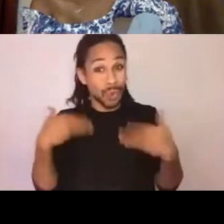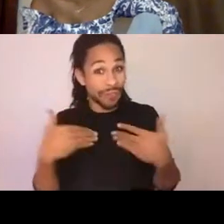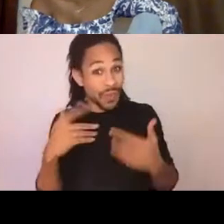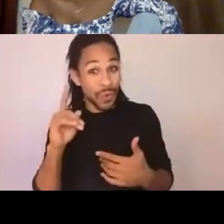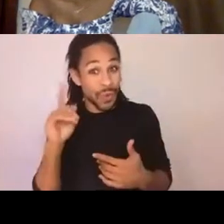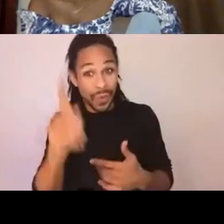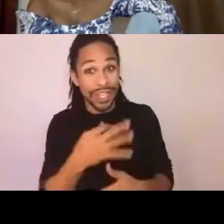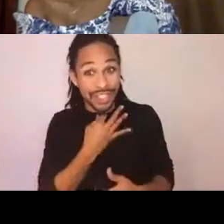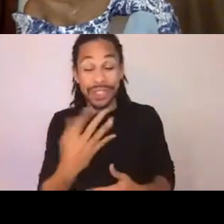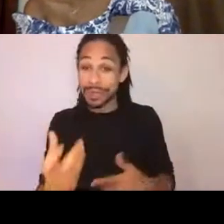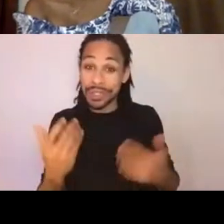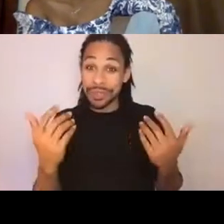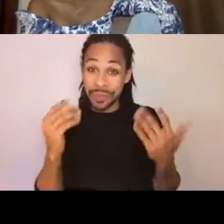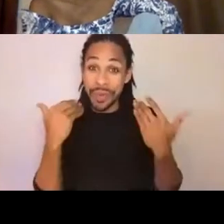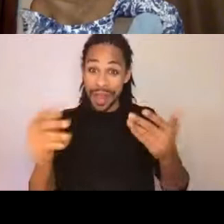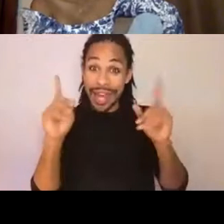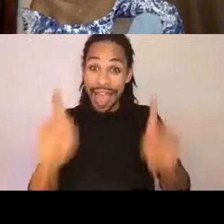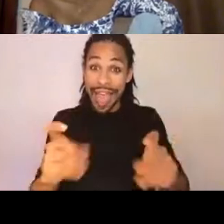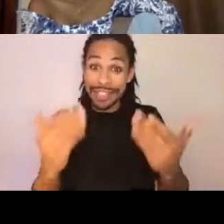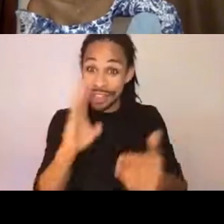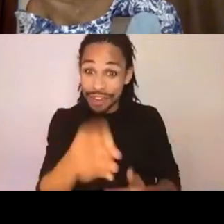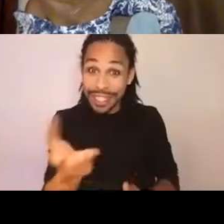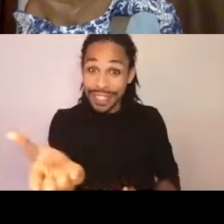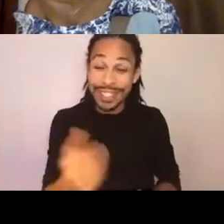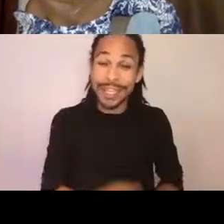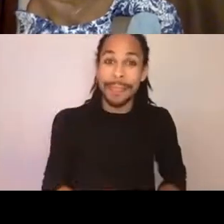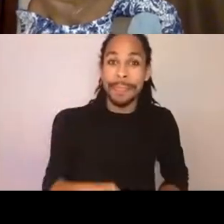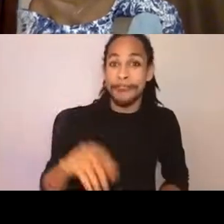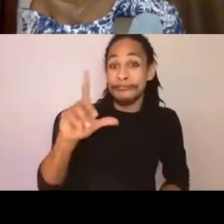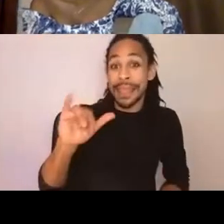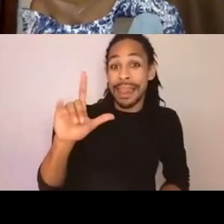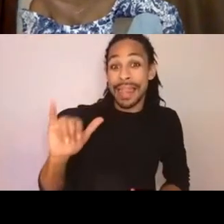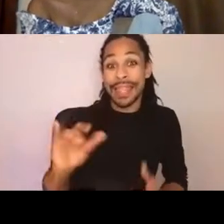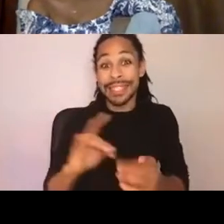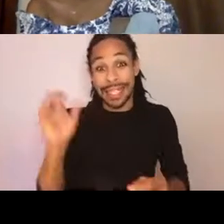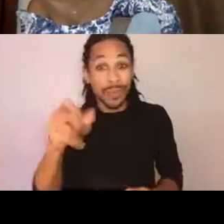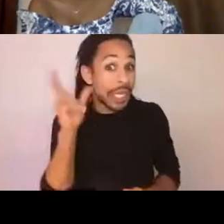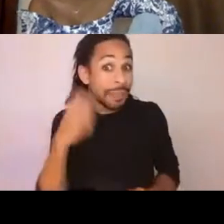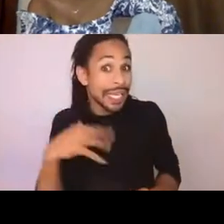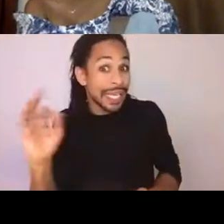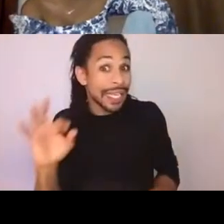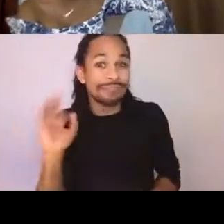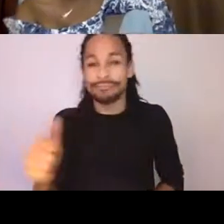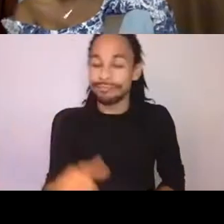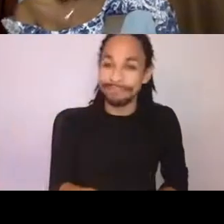would you like to ask your question directly? Yes. Can you hear me? Yes. Is that